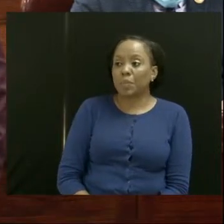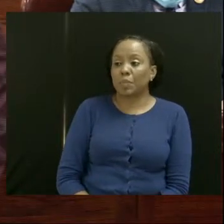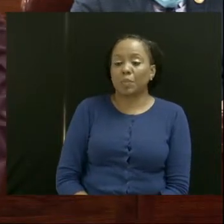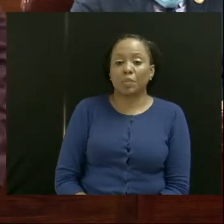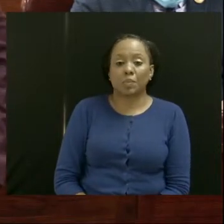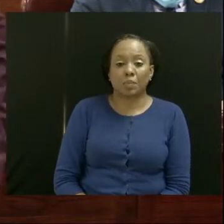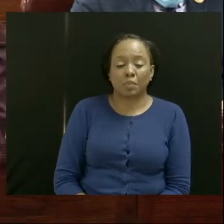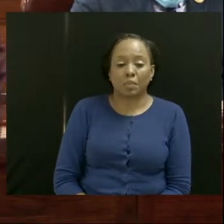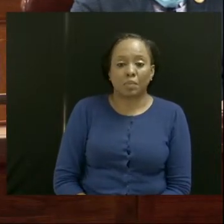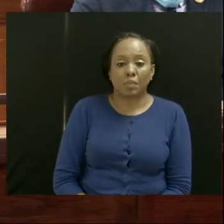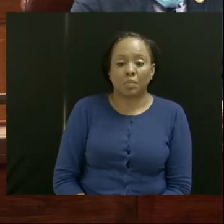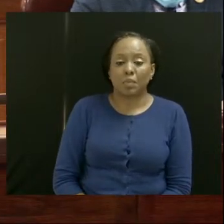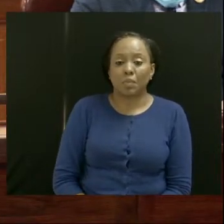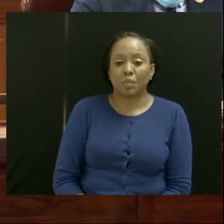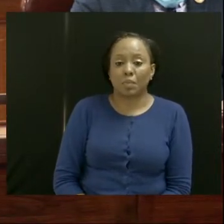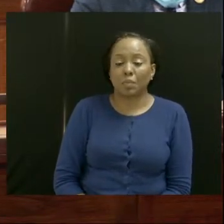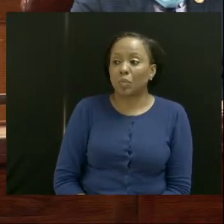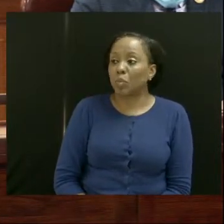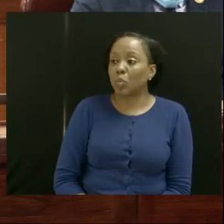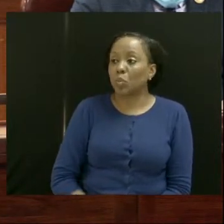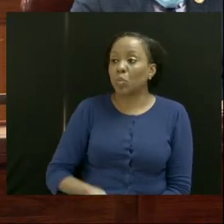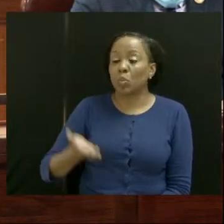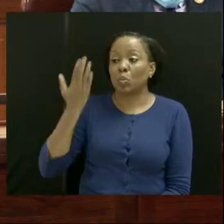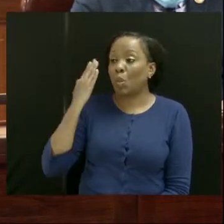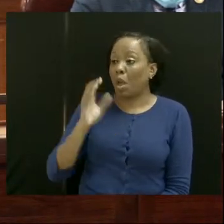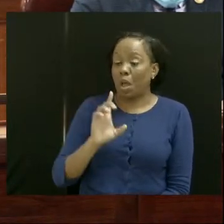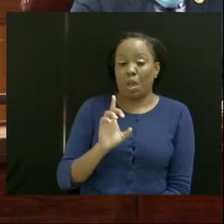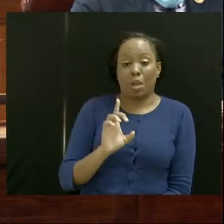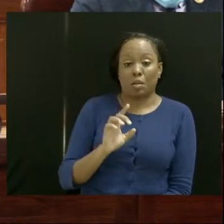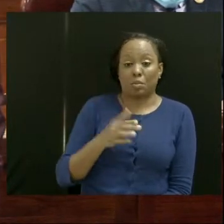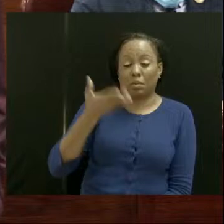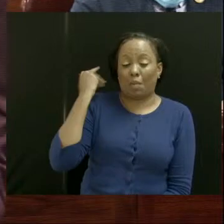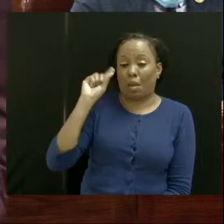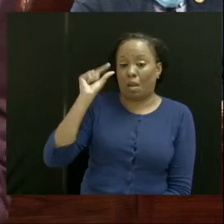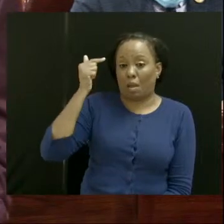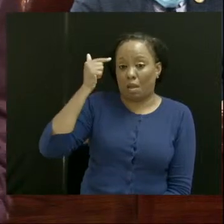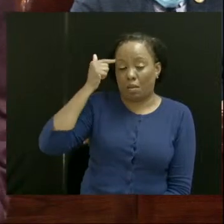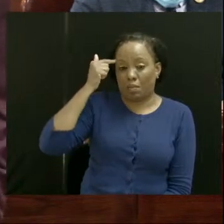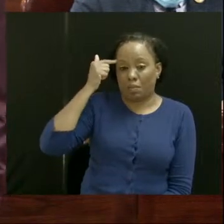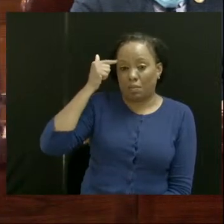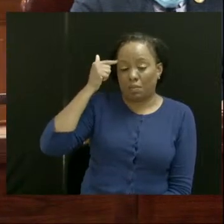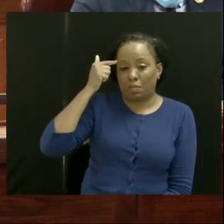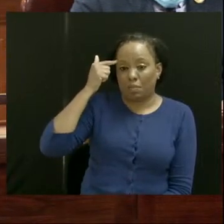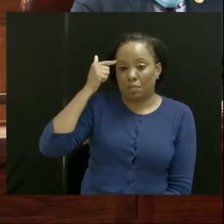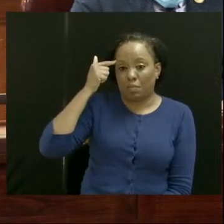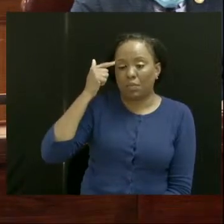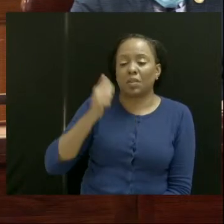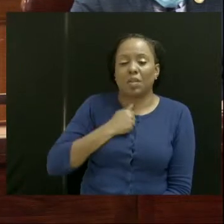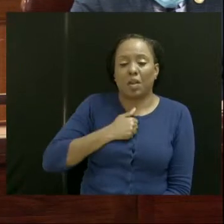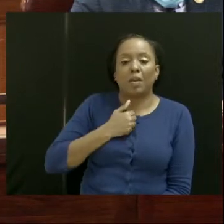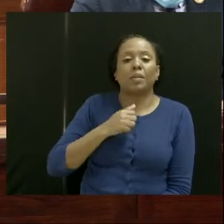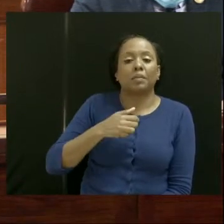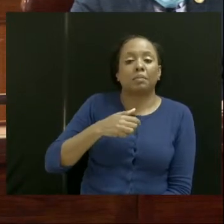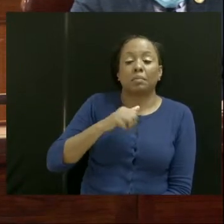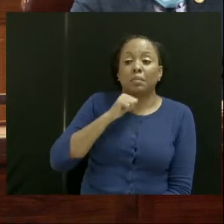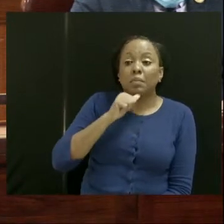so of the, in the last 3 years of the Arthur administration,